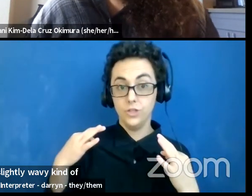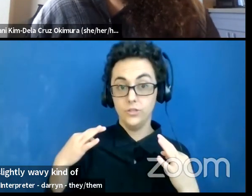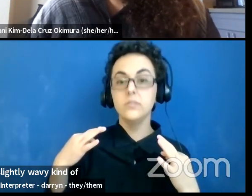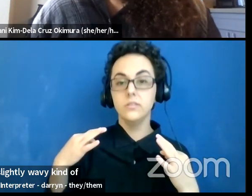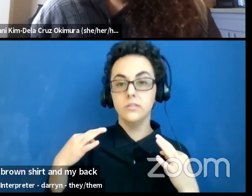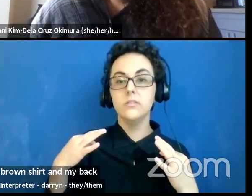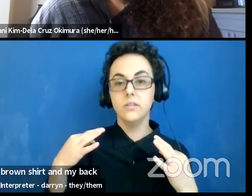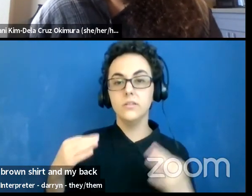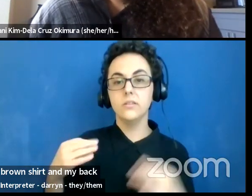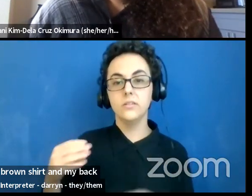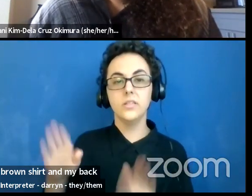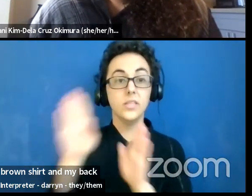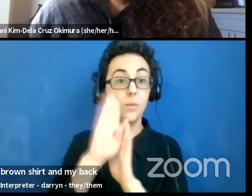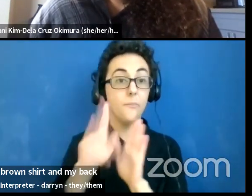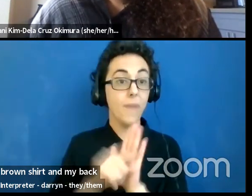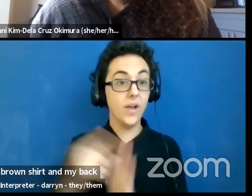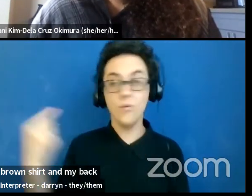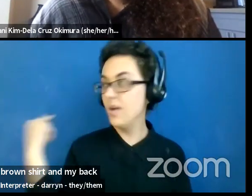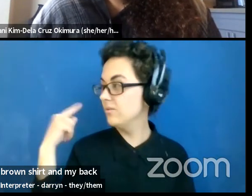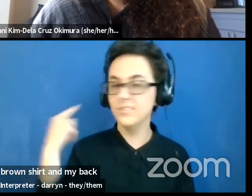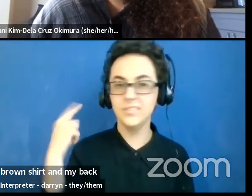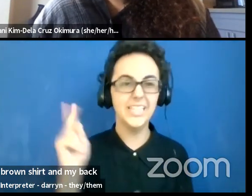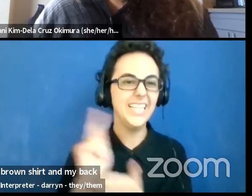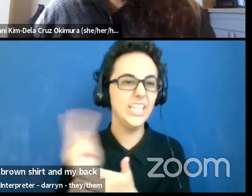my background is the back of my kitchen.